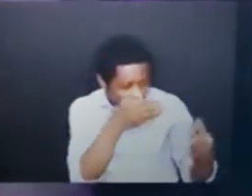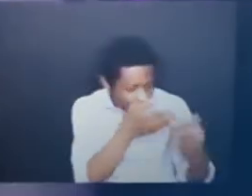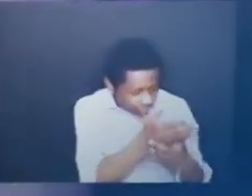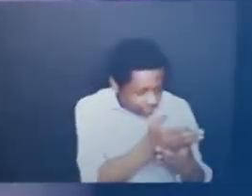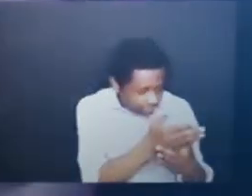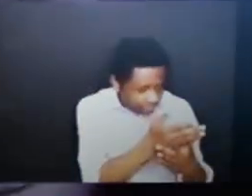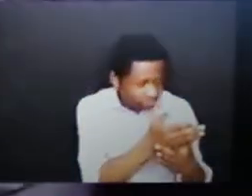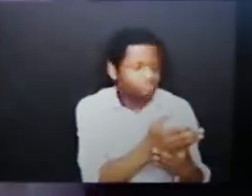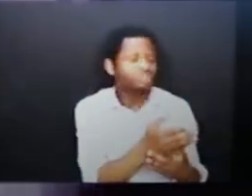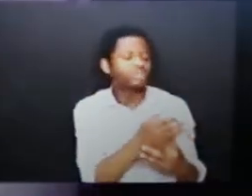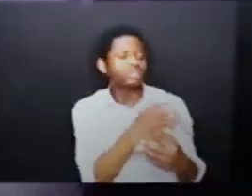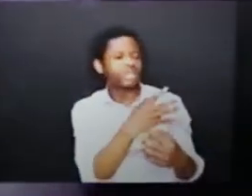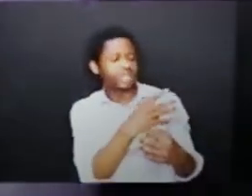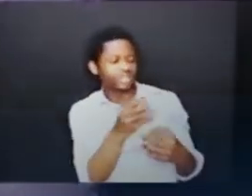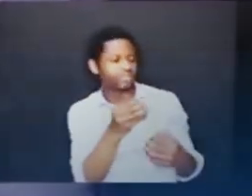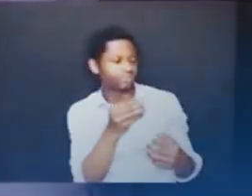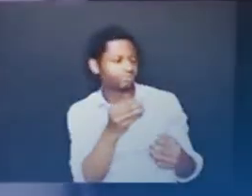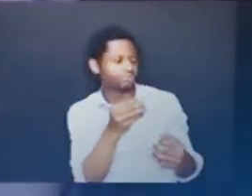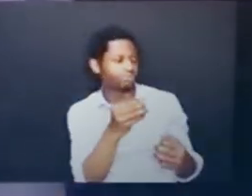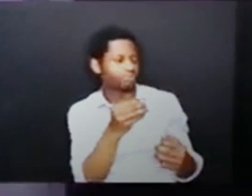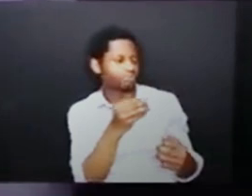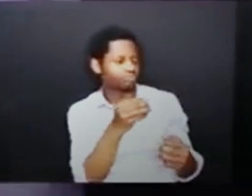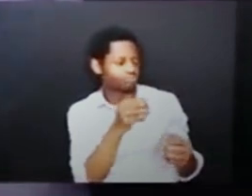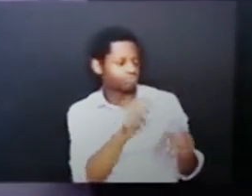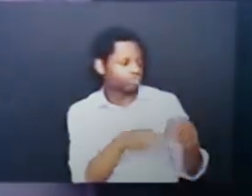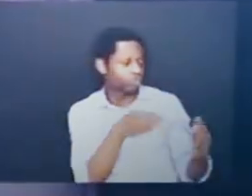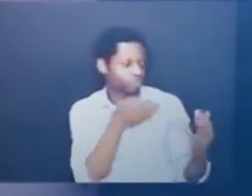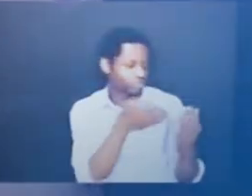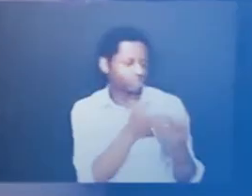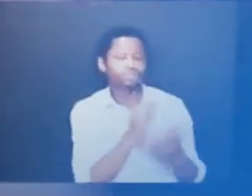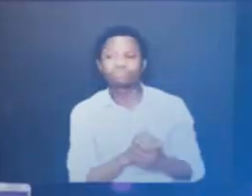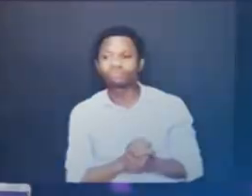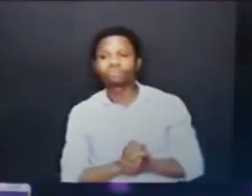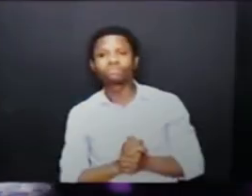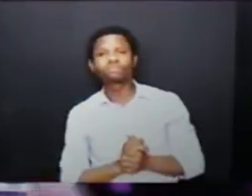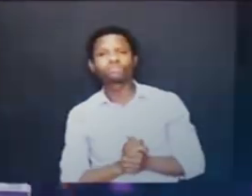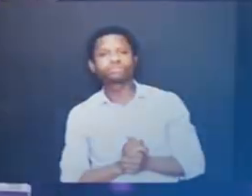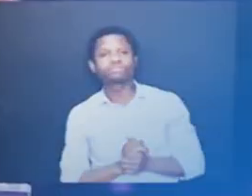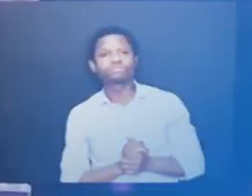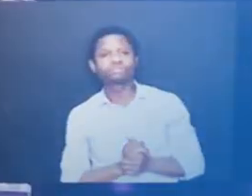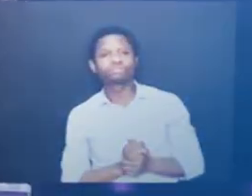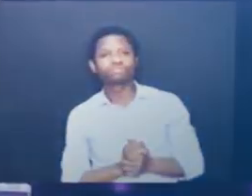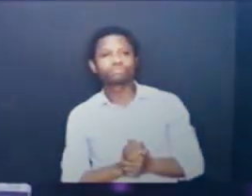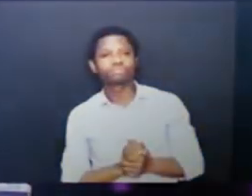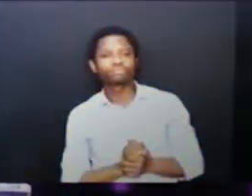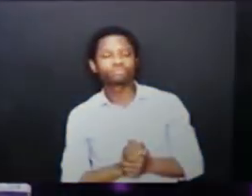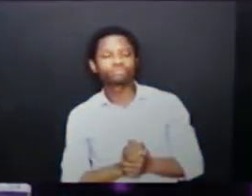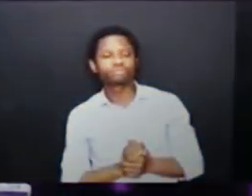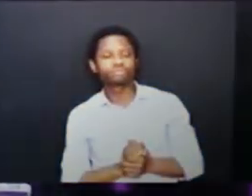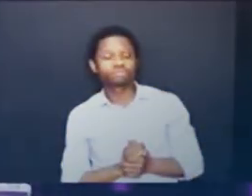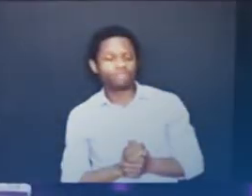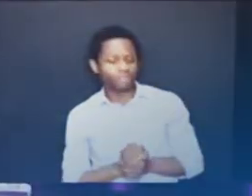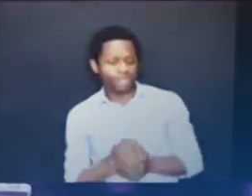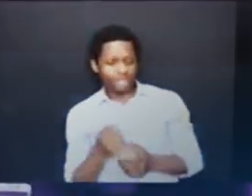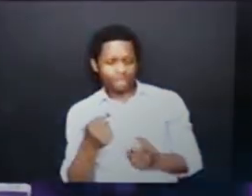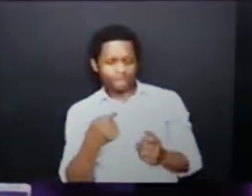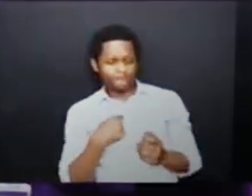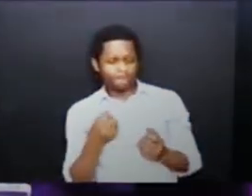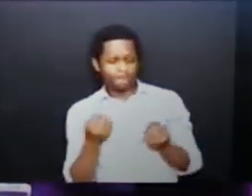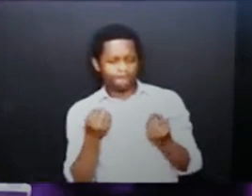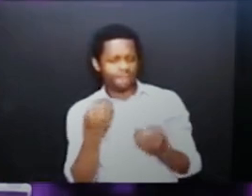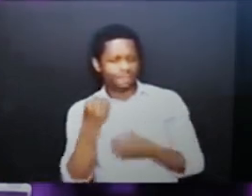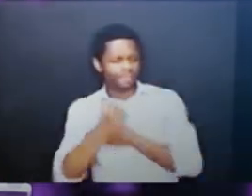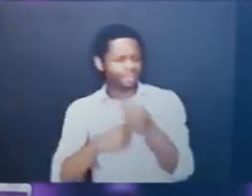momfa benkum o monnante so. Many years ago, I was torn between attending a certain